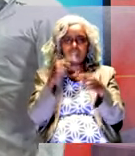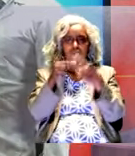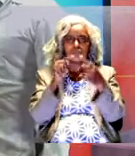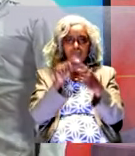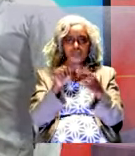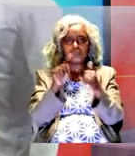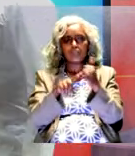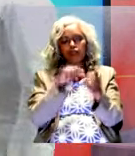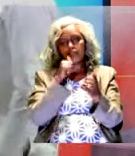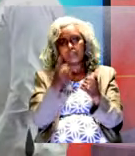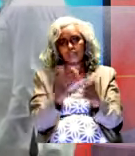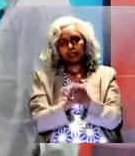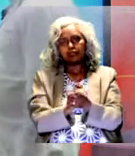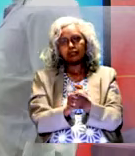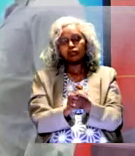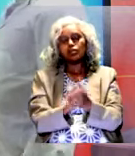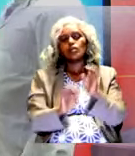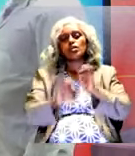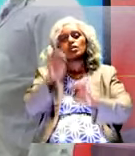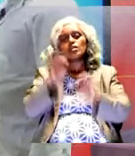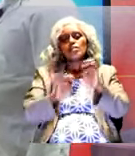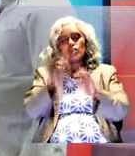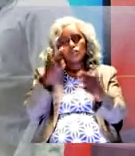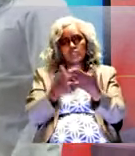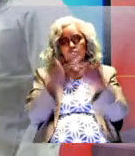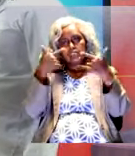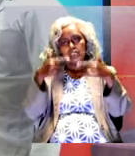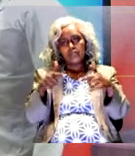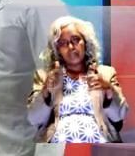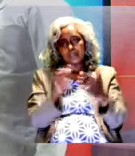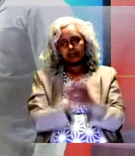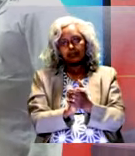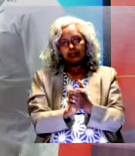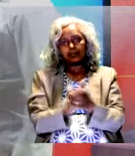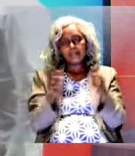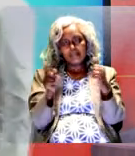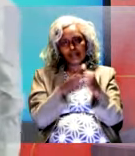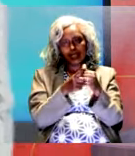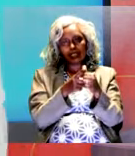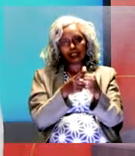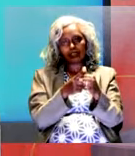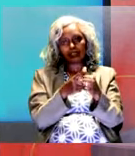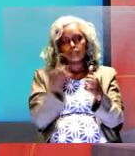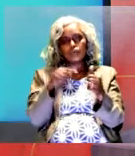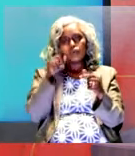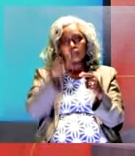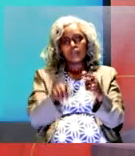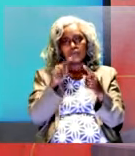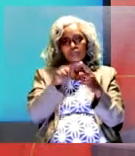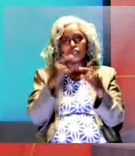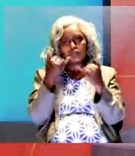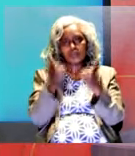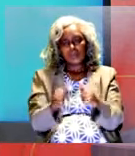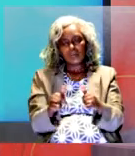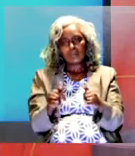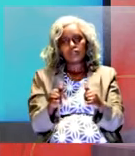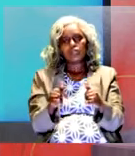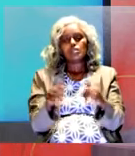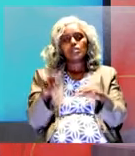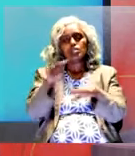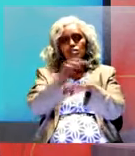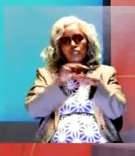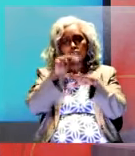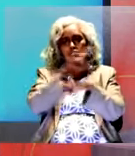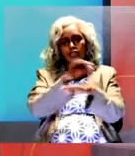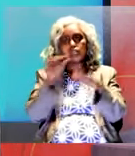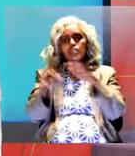infinity. To evaluate this limit, first we need to divide both the